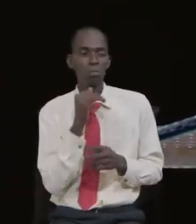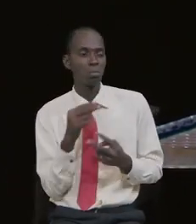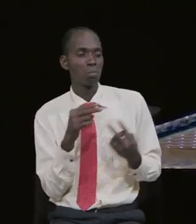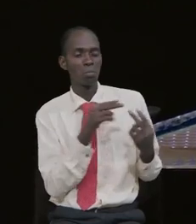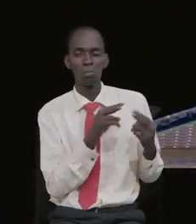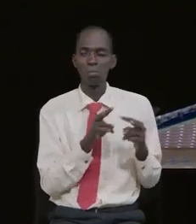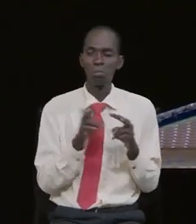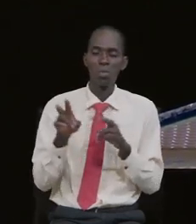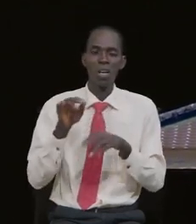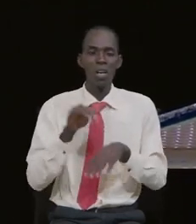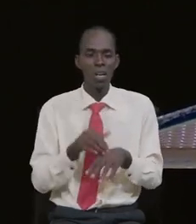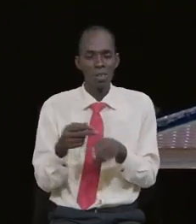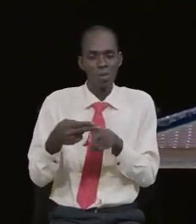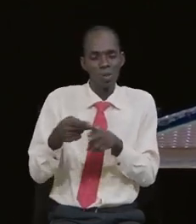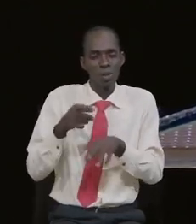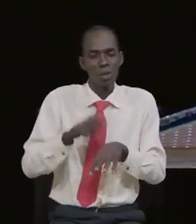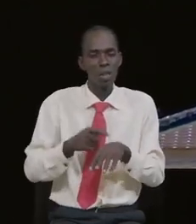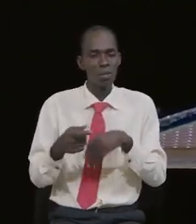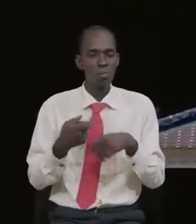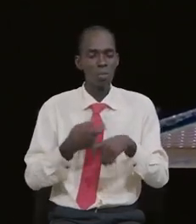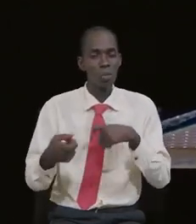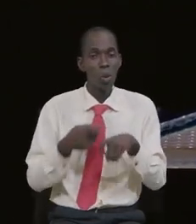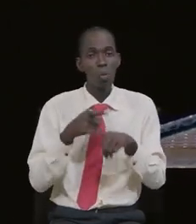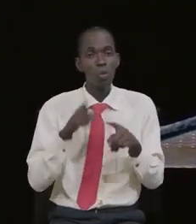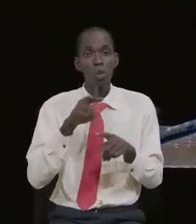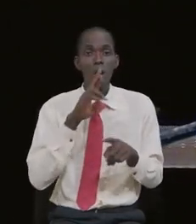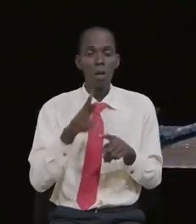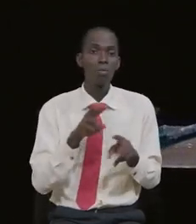temporary persecution, you're looking at